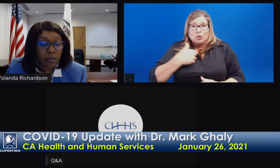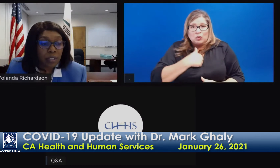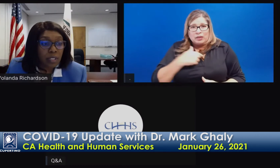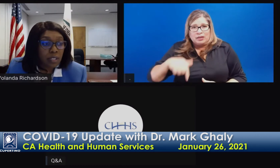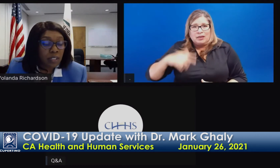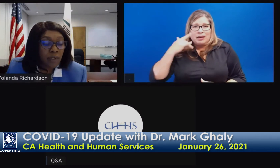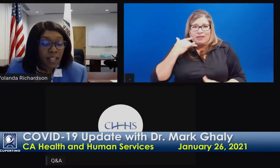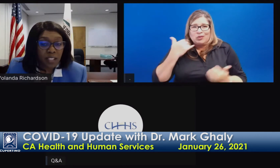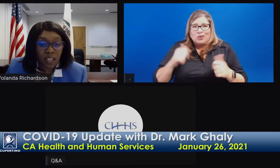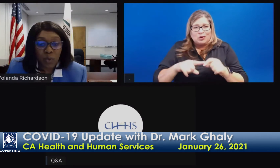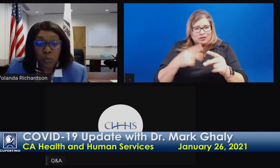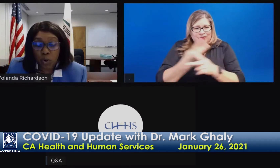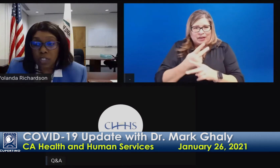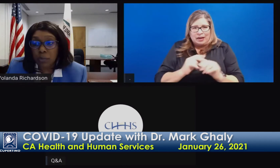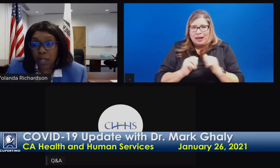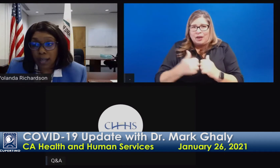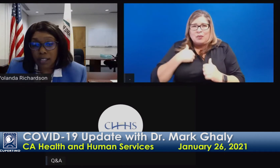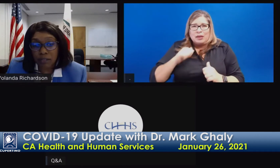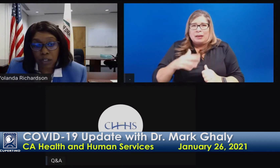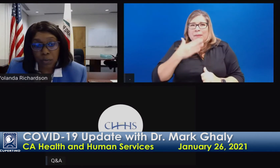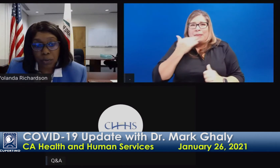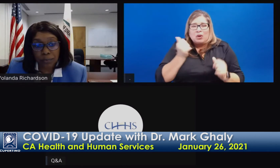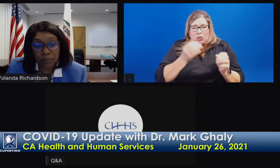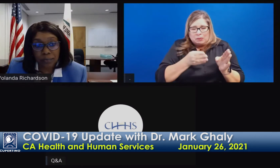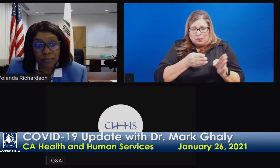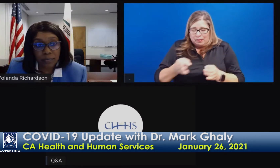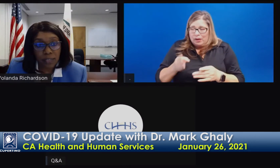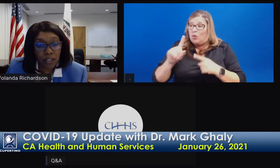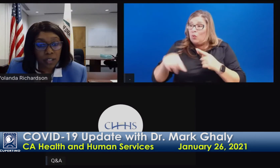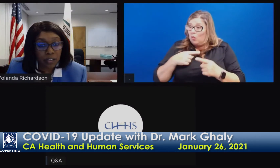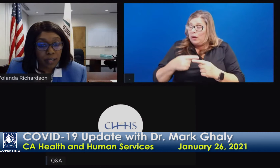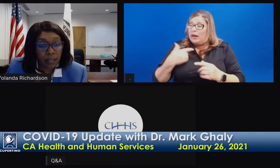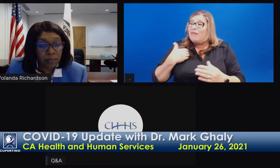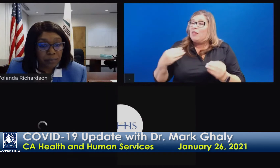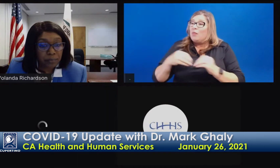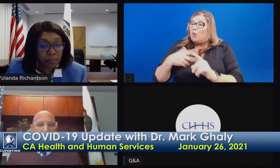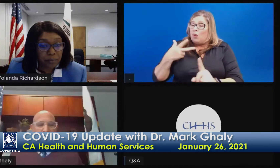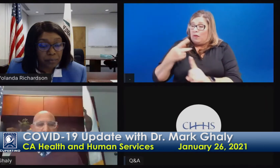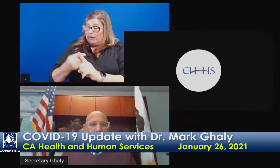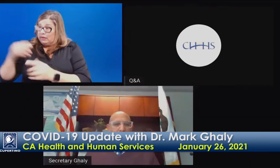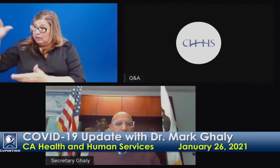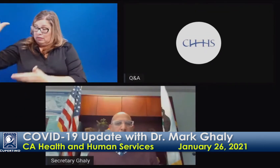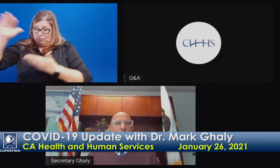get out the vaccine when more supply is available. Thank you, Dr. Kelly.